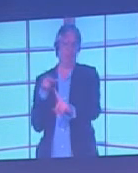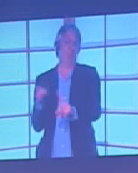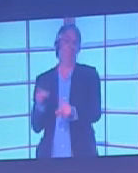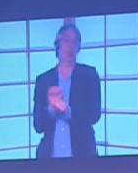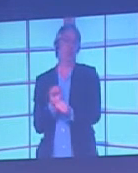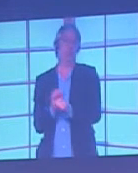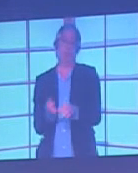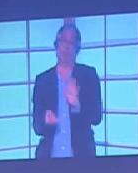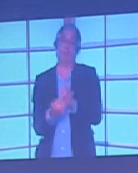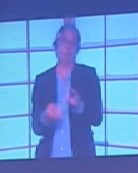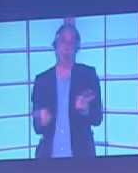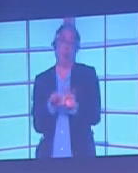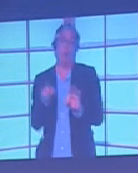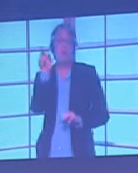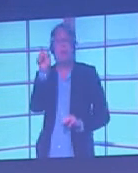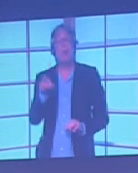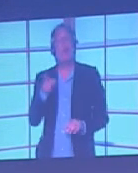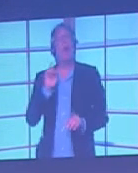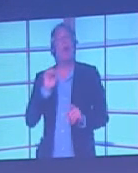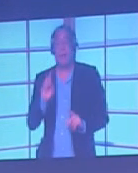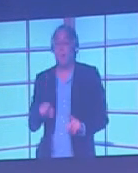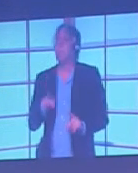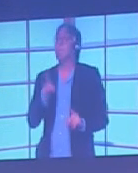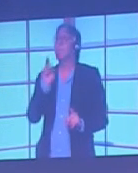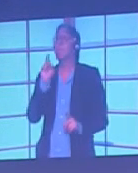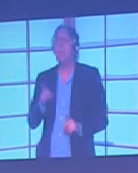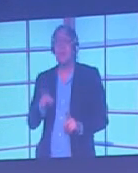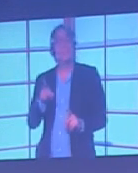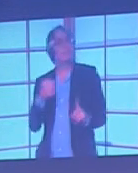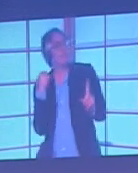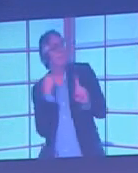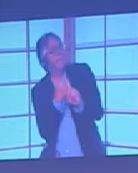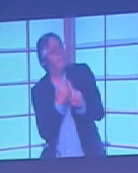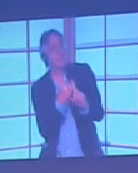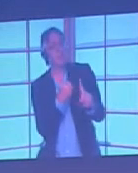job. They have to be able to motivate and inspire the clubs to change.